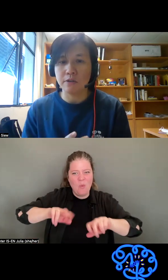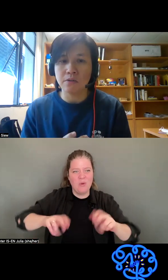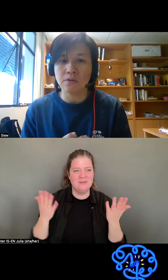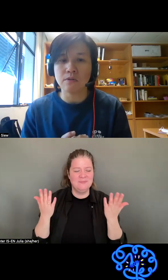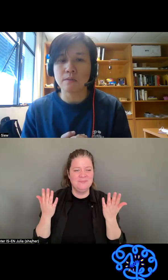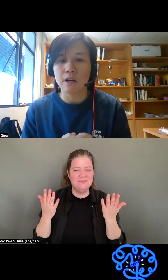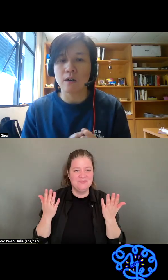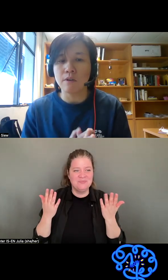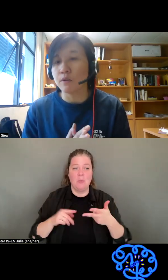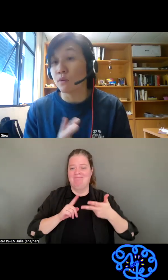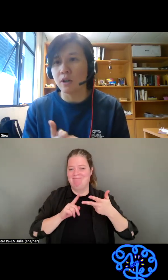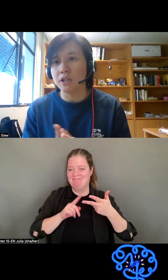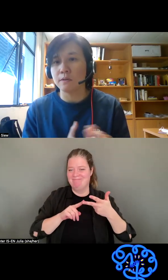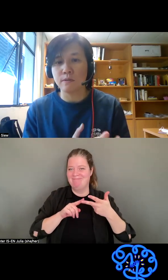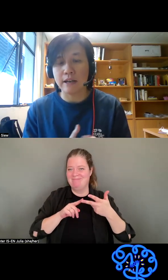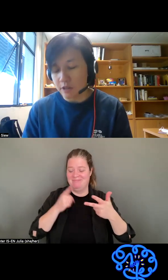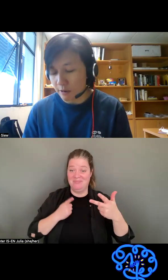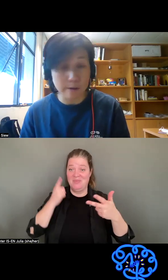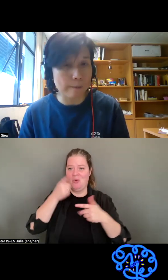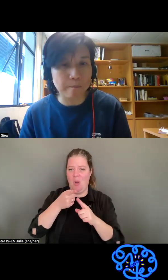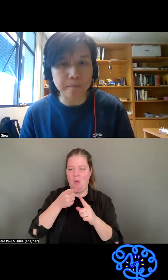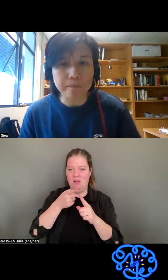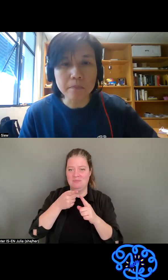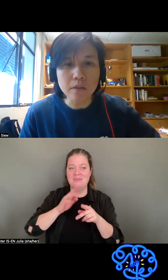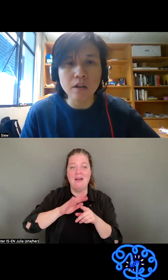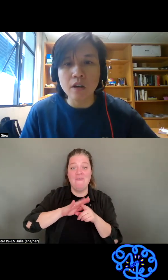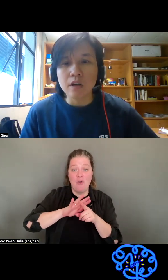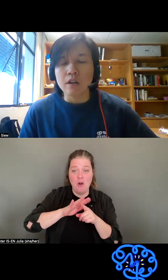we tried to do with the phonological language network.